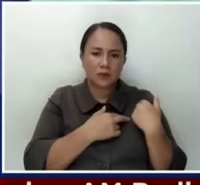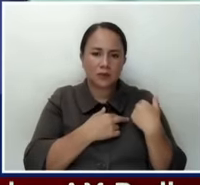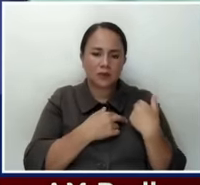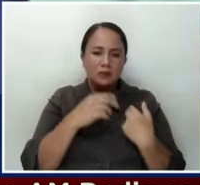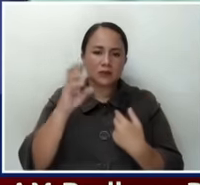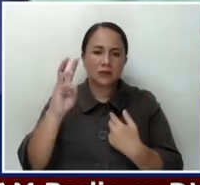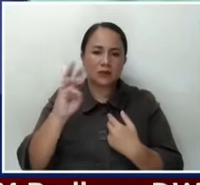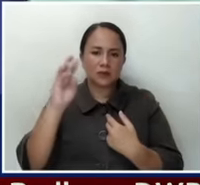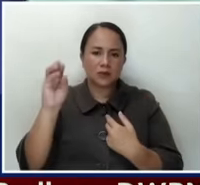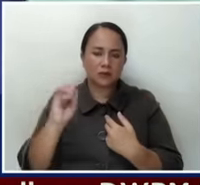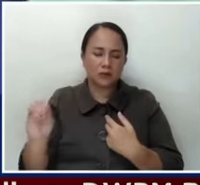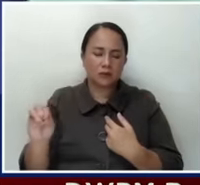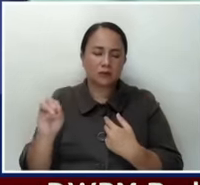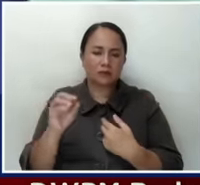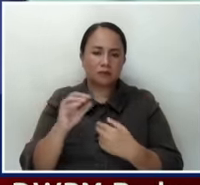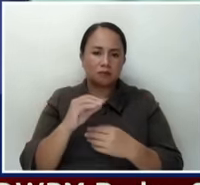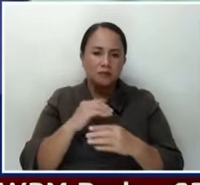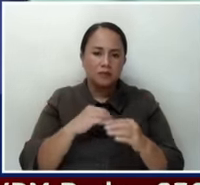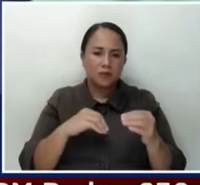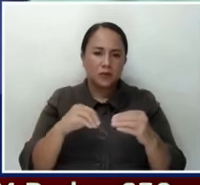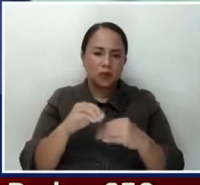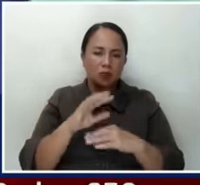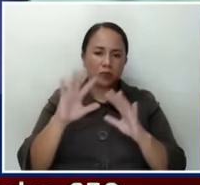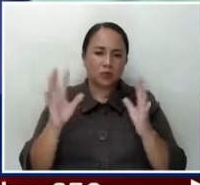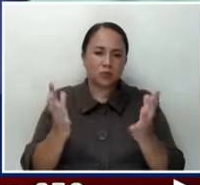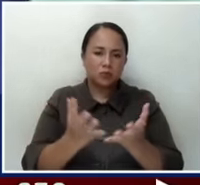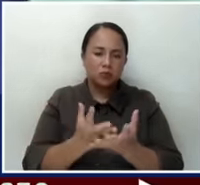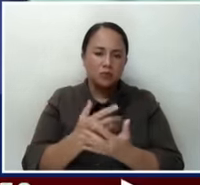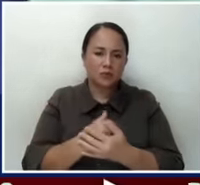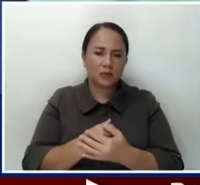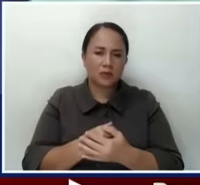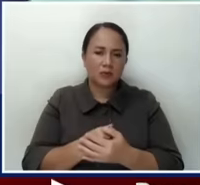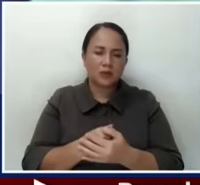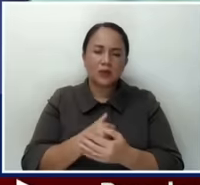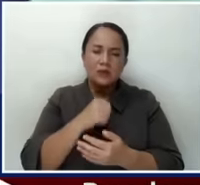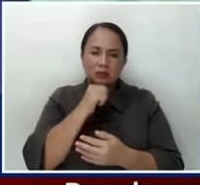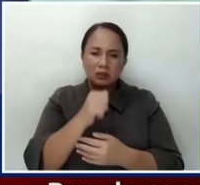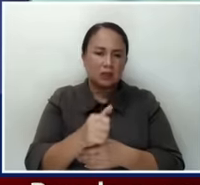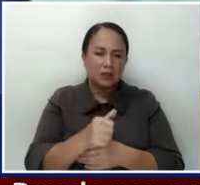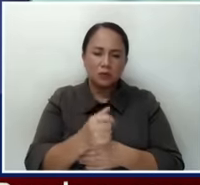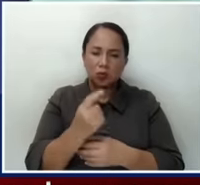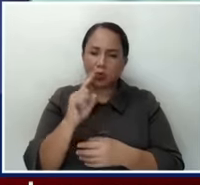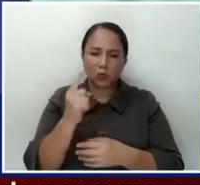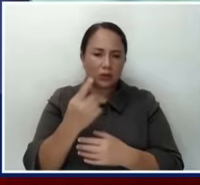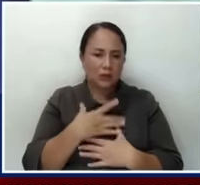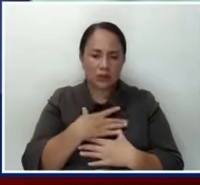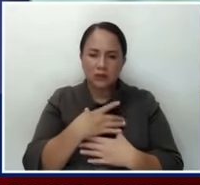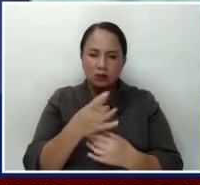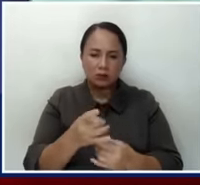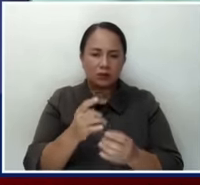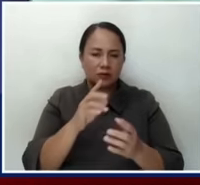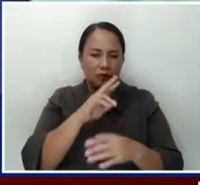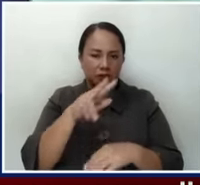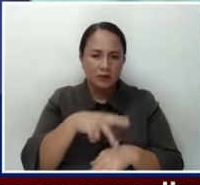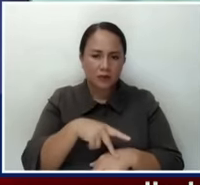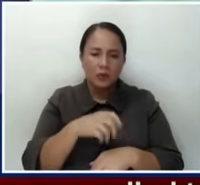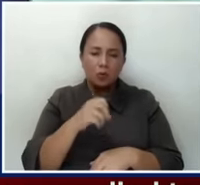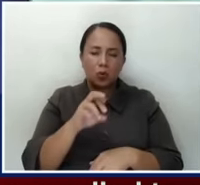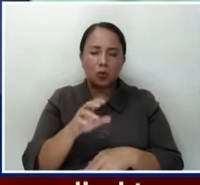60% of the trade of the entire world. So it's not solely the interest of the Philippines or of